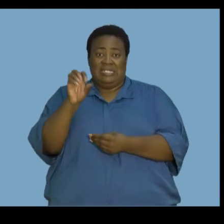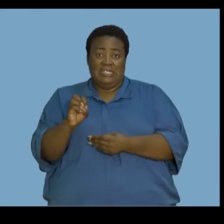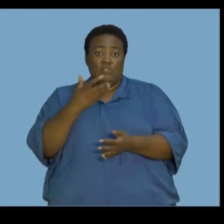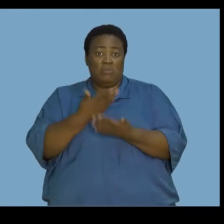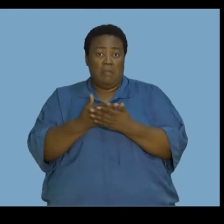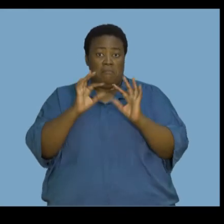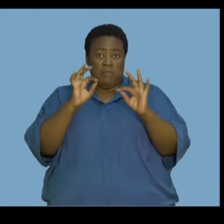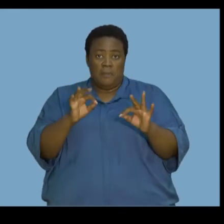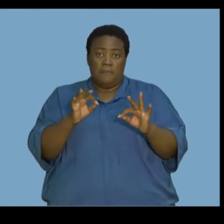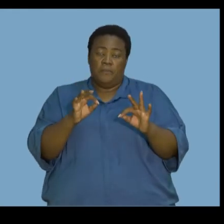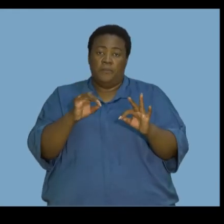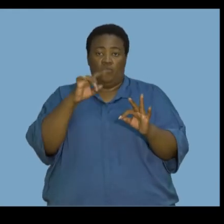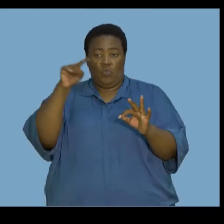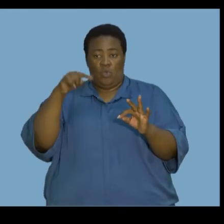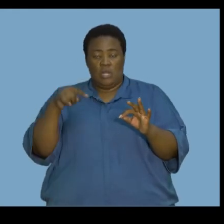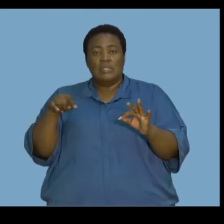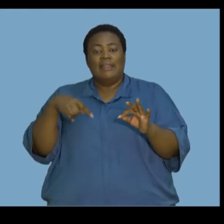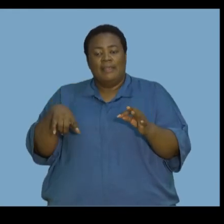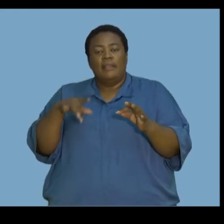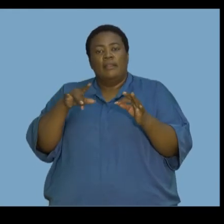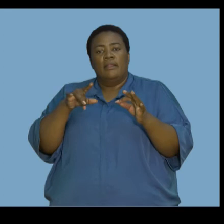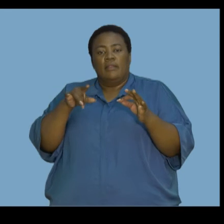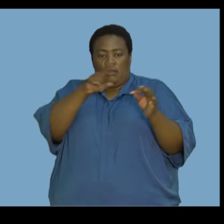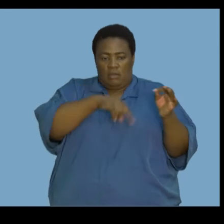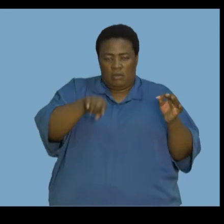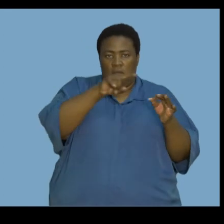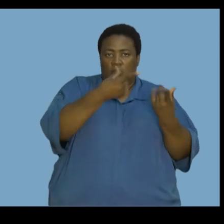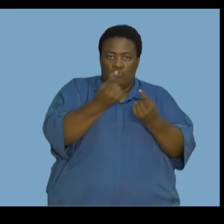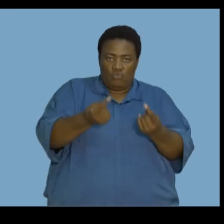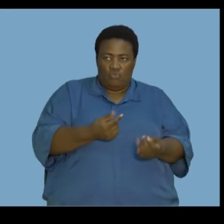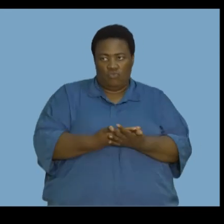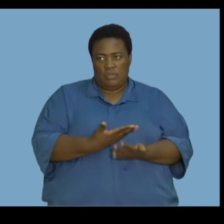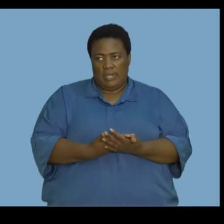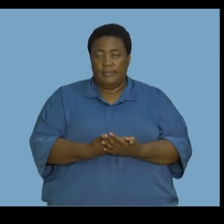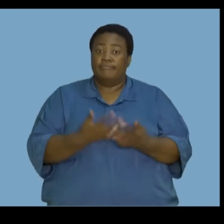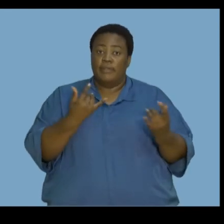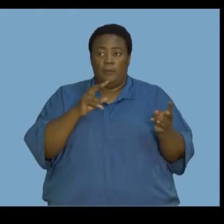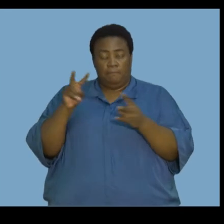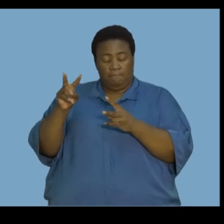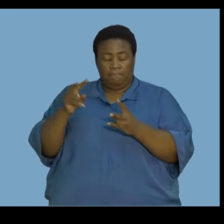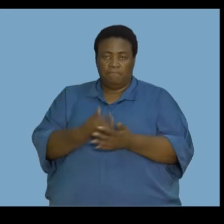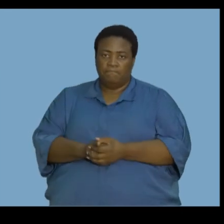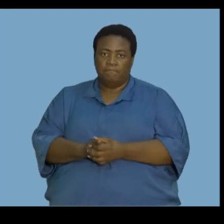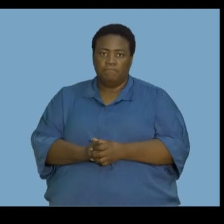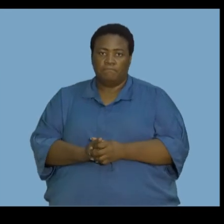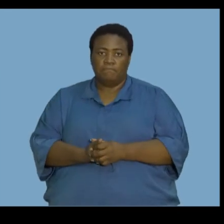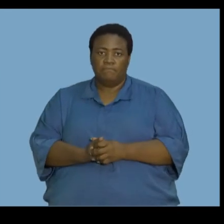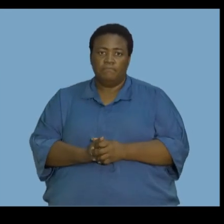you have them proportionately correct, and then you plot that into a pie chart. Now let's look at a pie